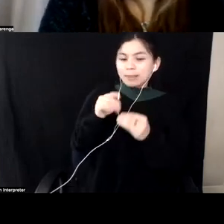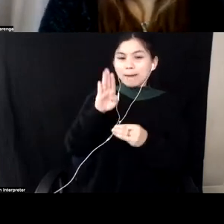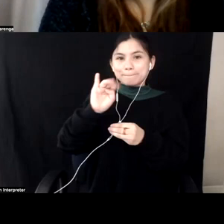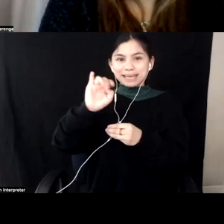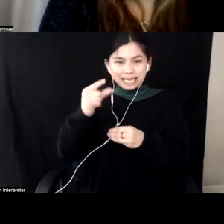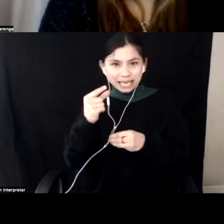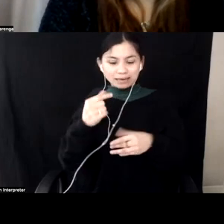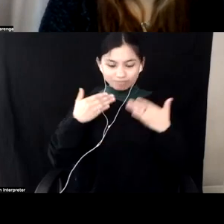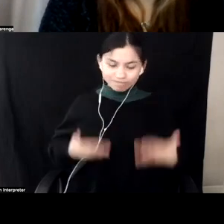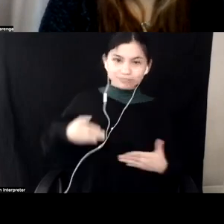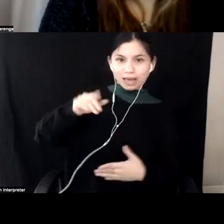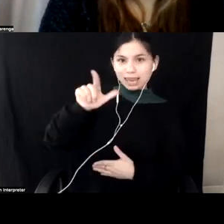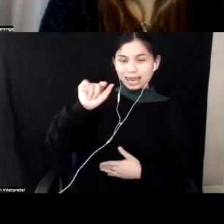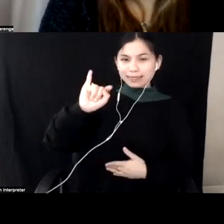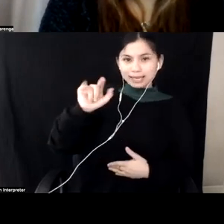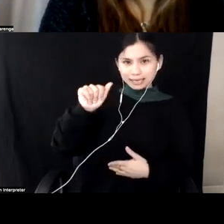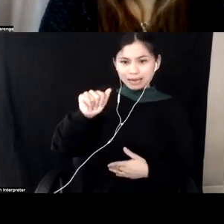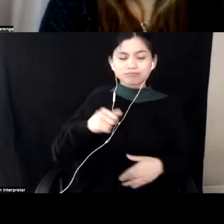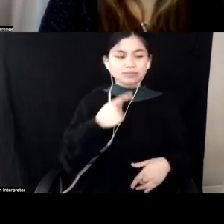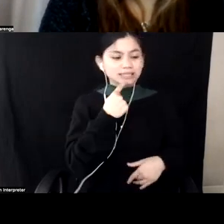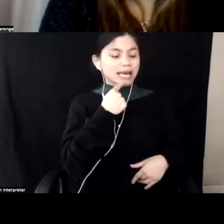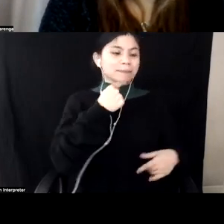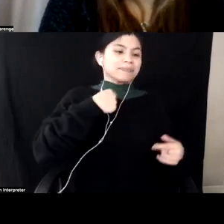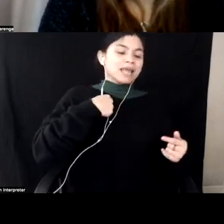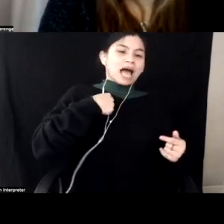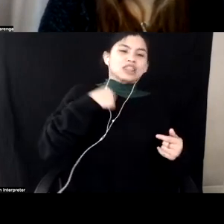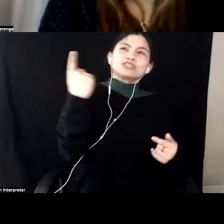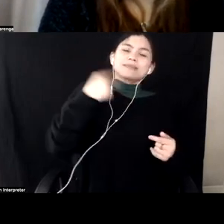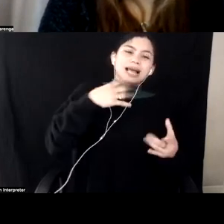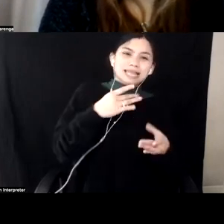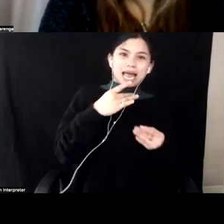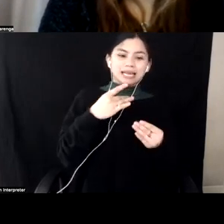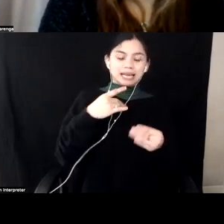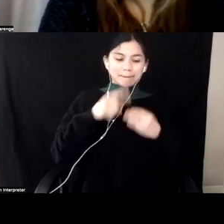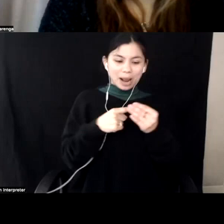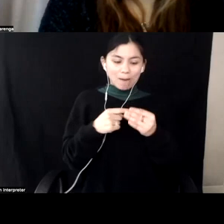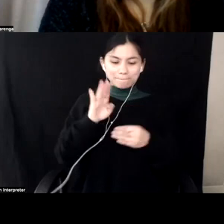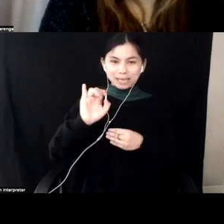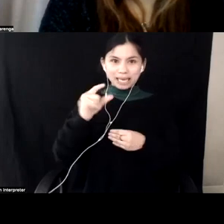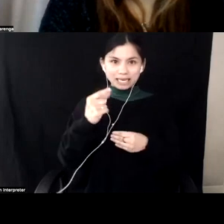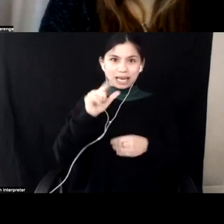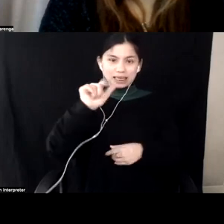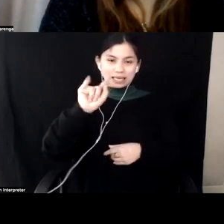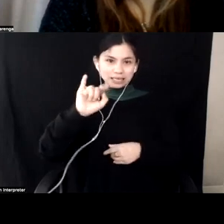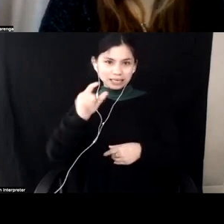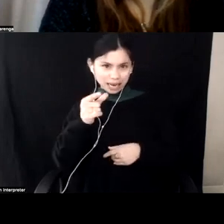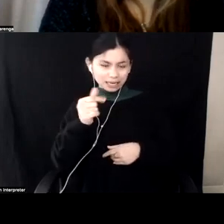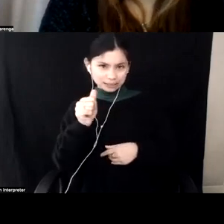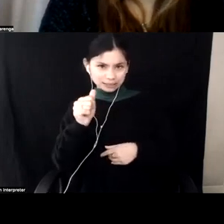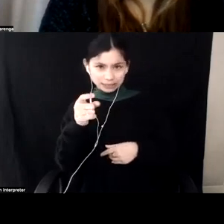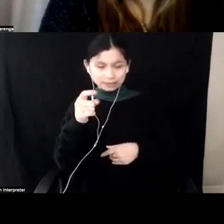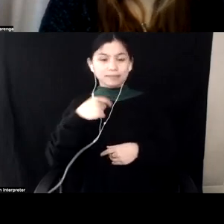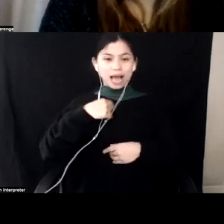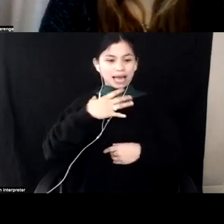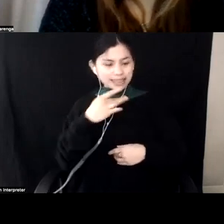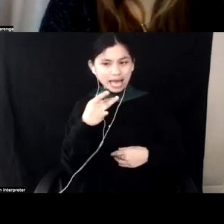she wrote, "There's something that I like about being Latinx. I love the culture, language, food, etc. I